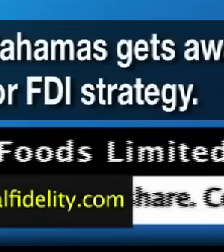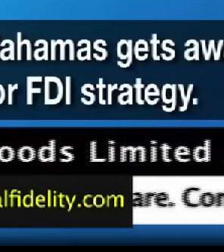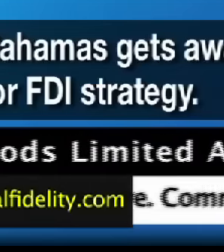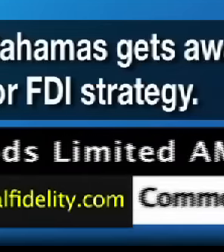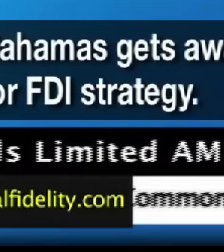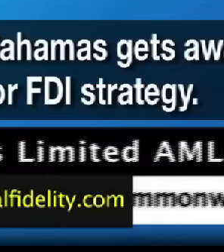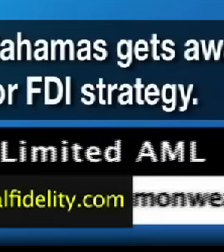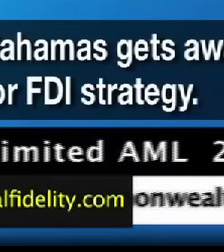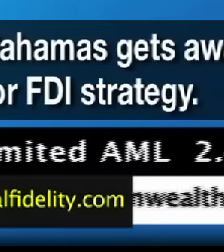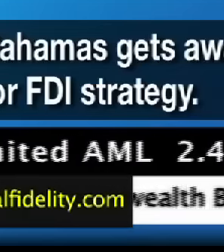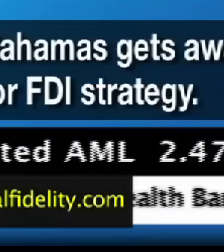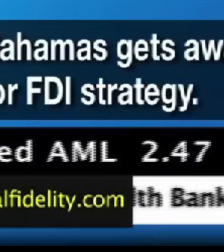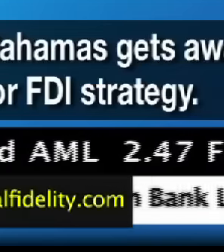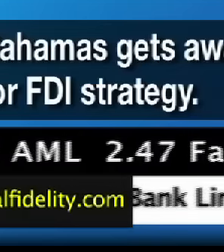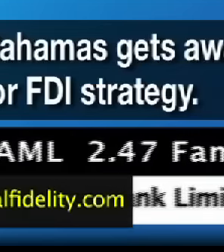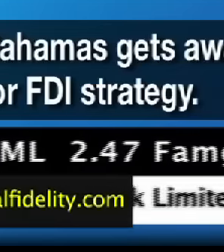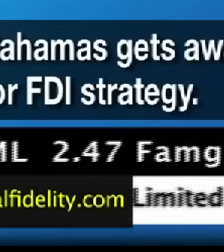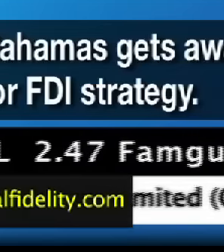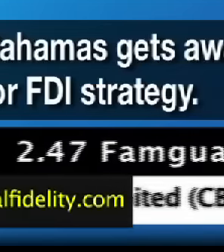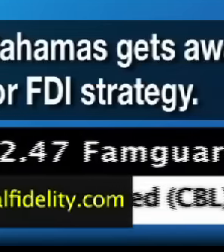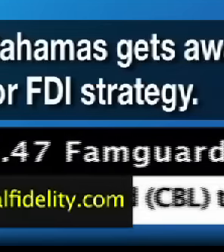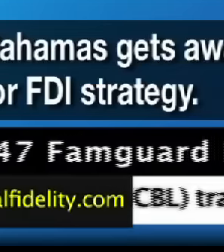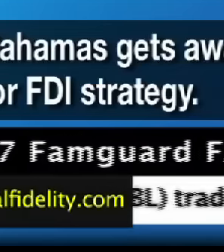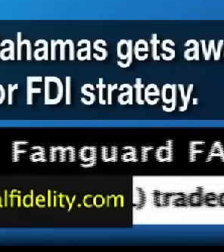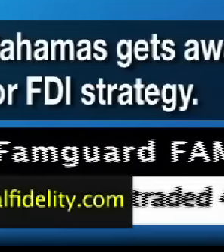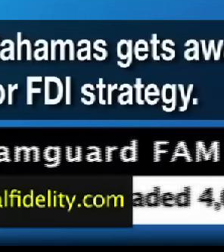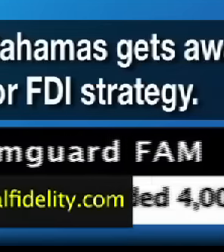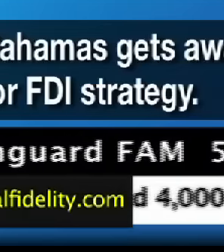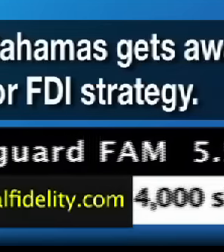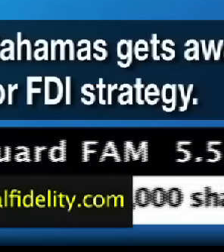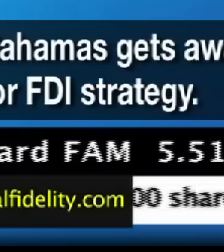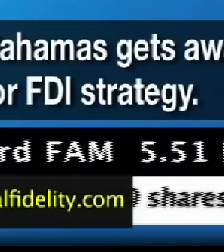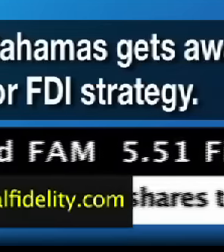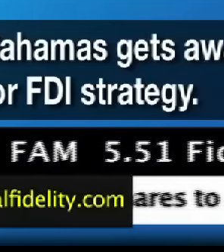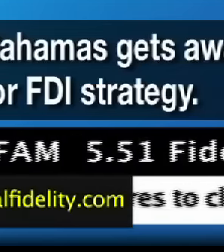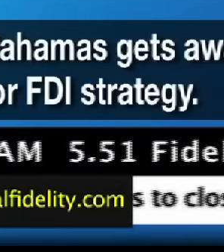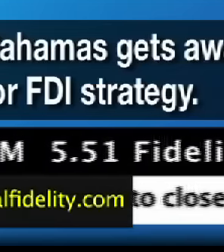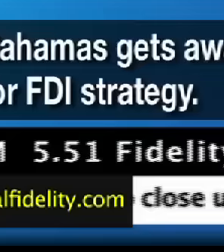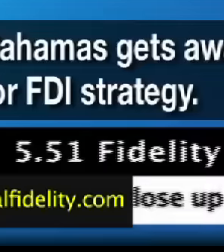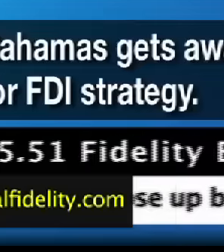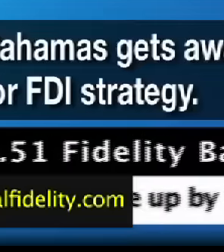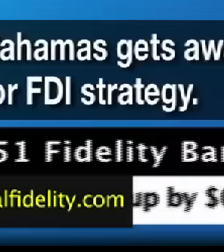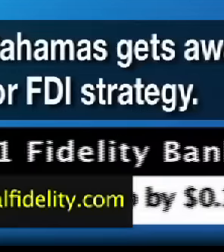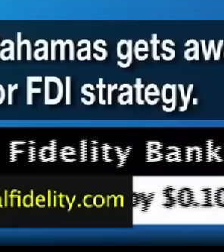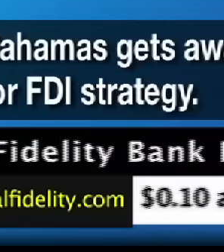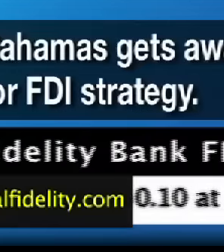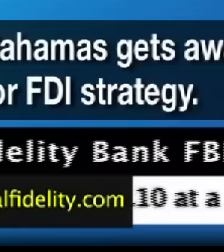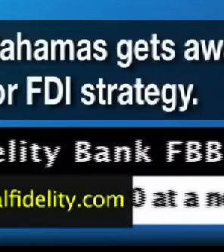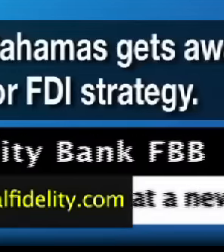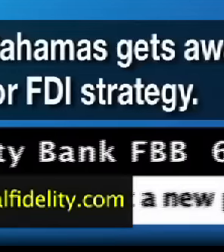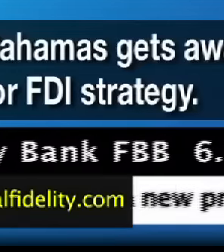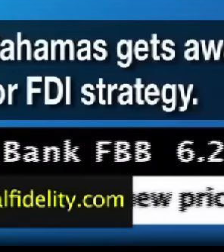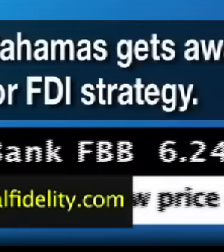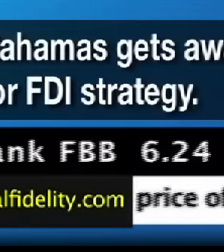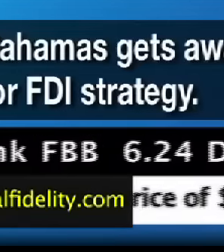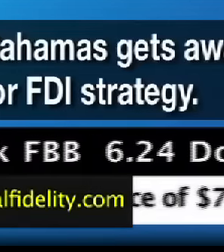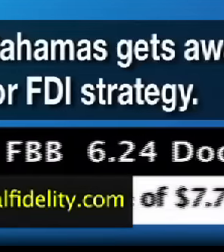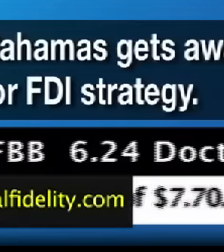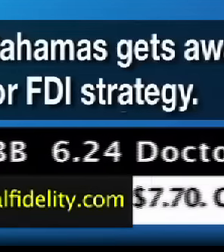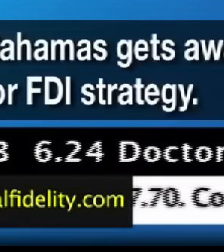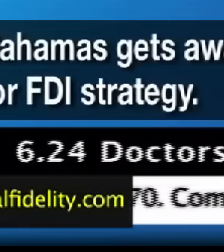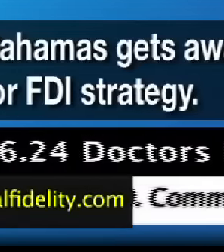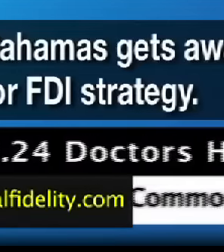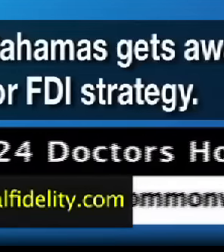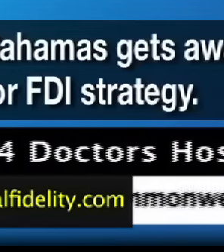the inaugural Investment Summit and told conference delegates that the Caribbean recovered well from the 2008-2009 financial